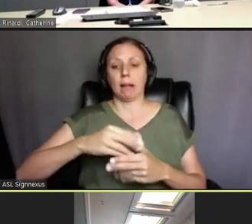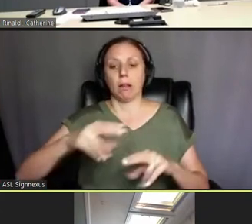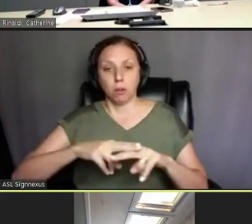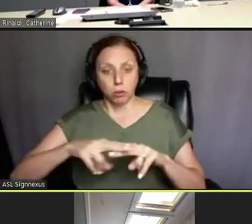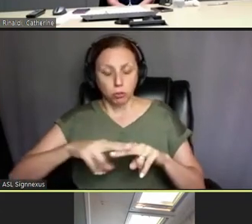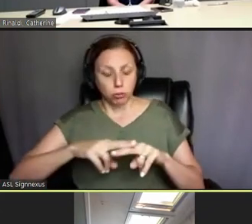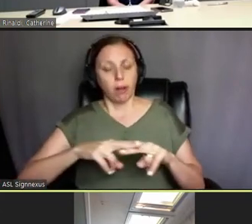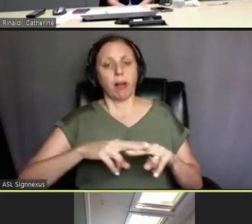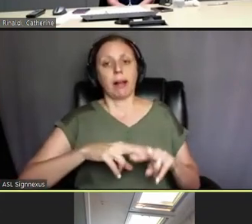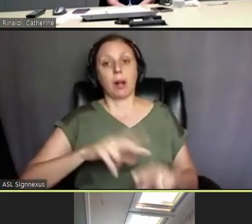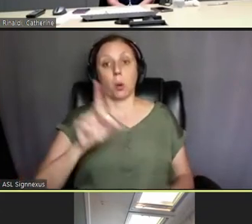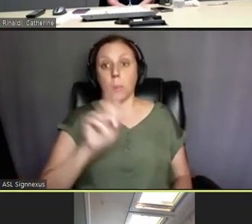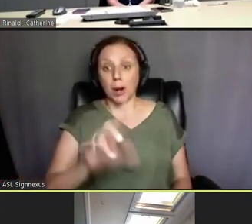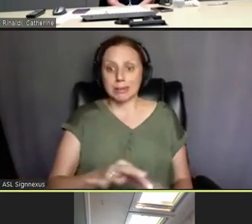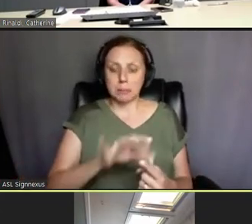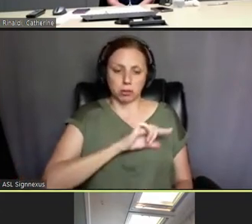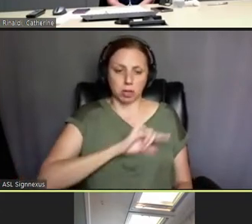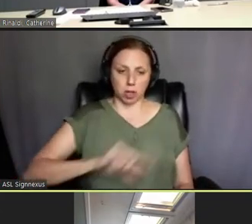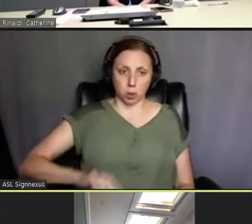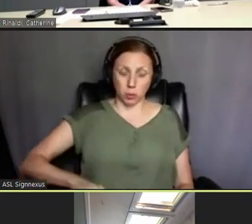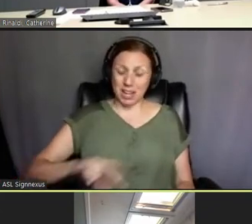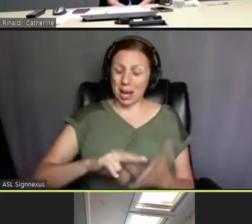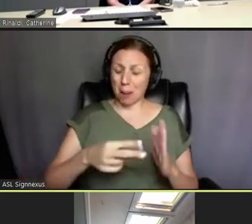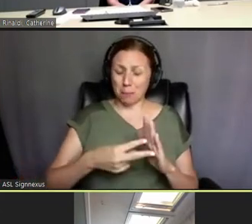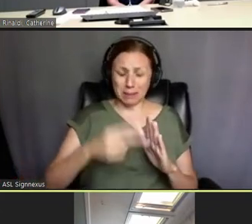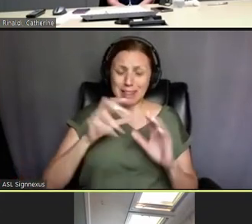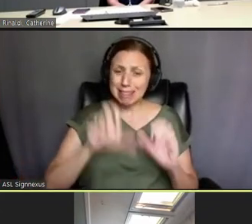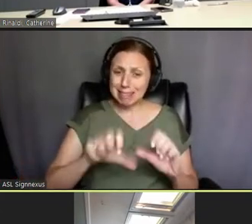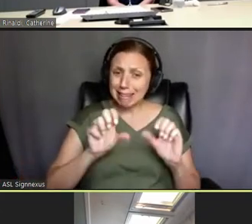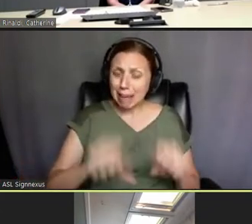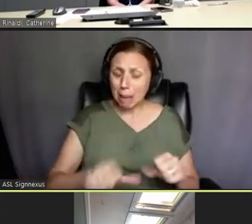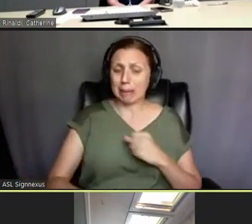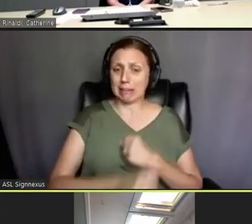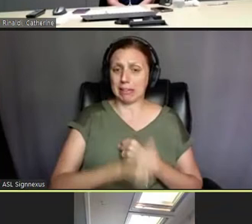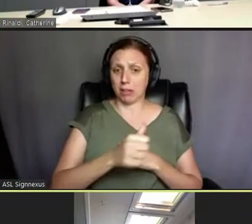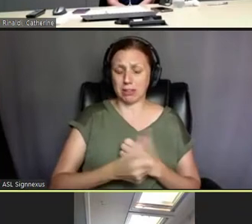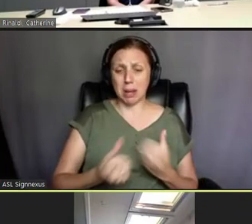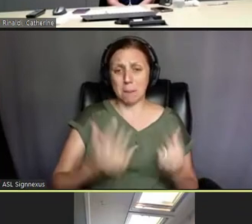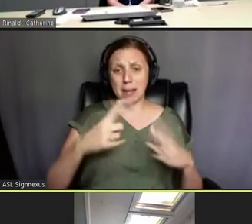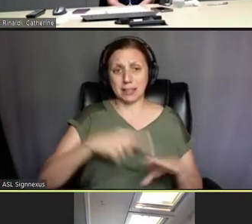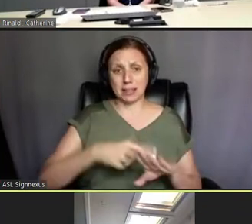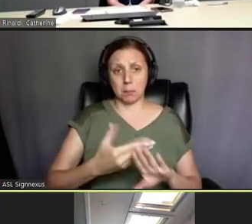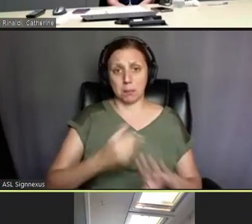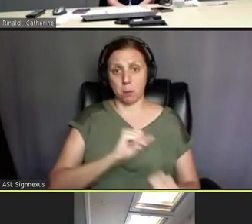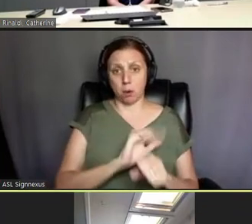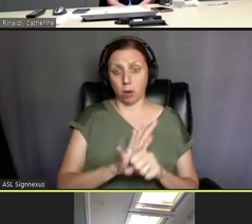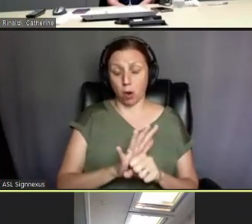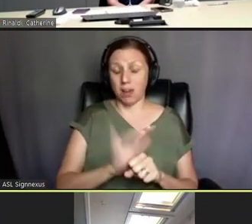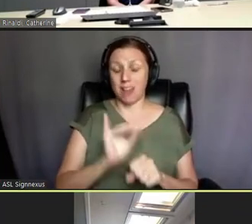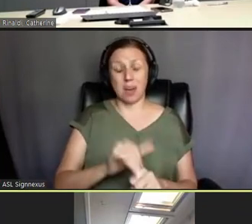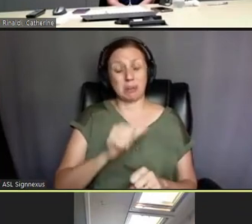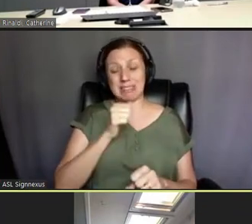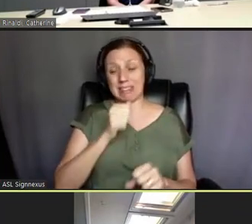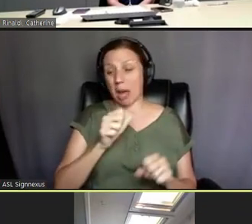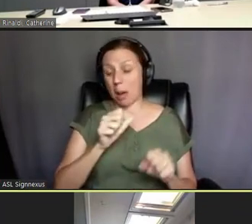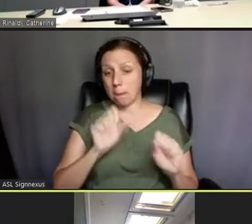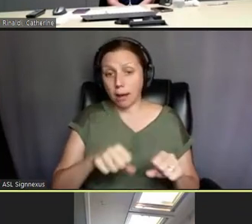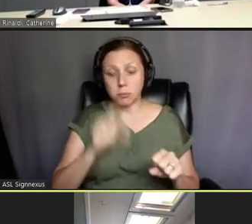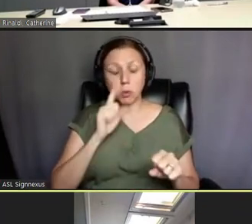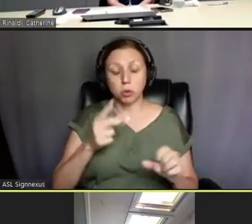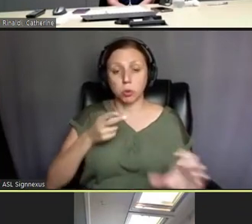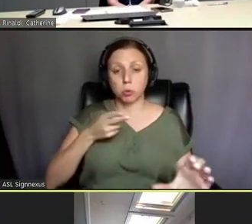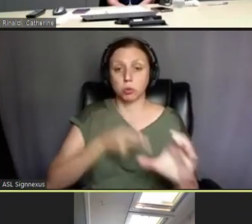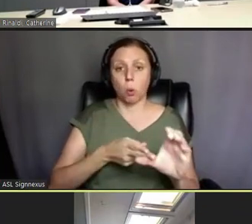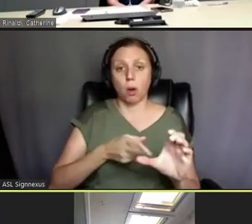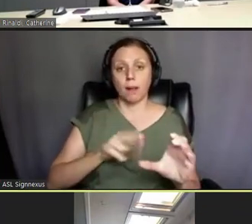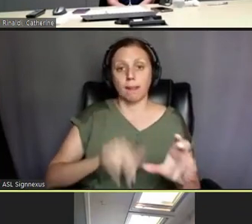in an uncomfortable position, but in a dangerous one as well. There were many times pre-pandemic when it was nearly impossible to get on an eastbound train in the